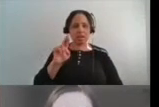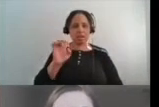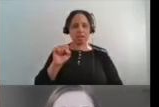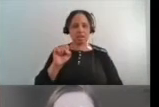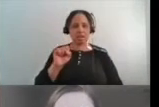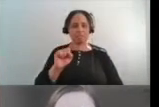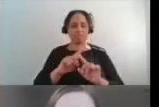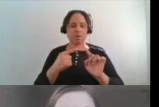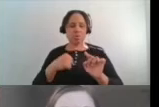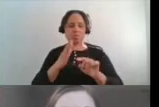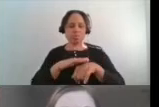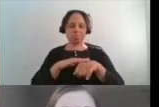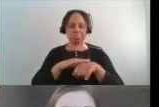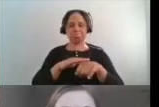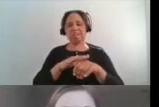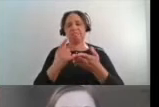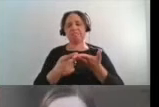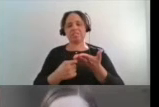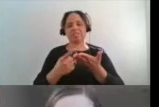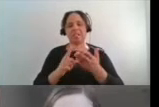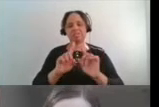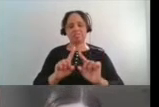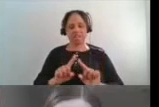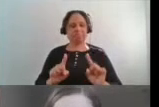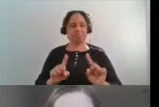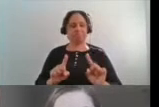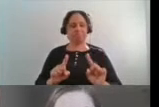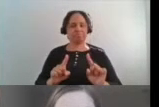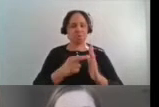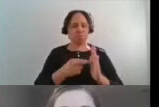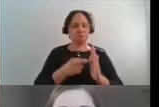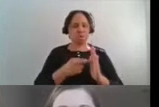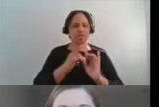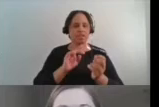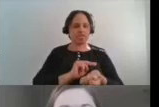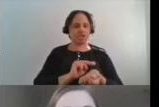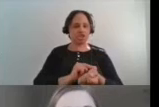on all different, the different roles of the nurse coordinator.